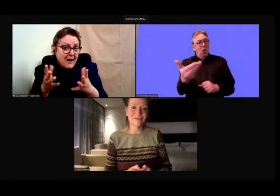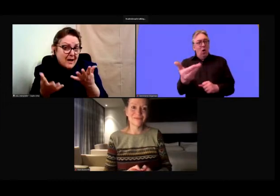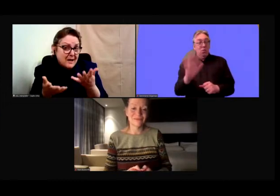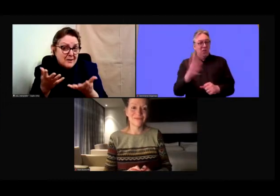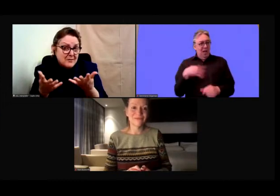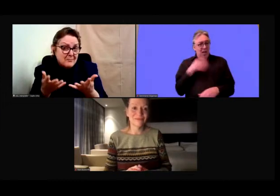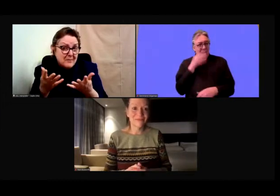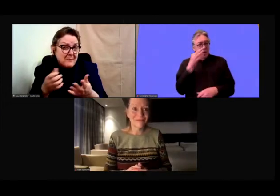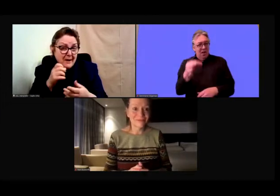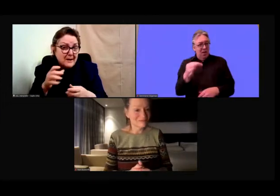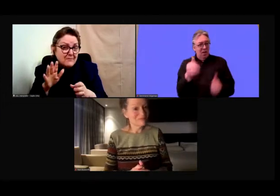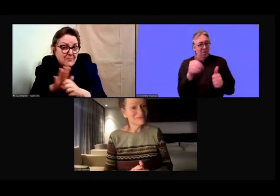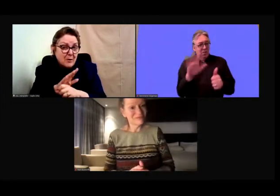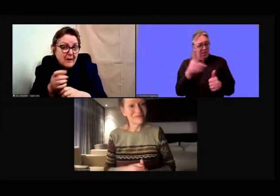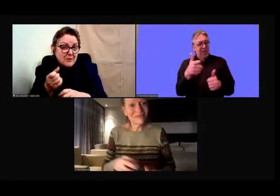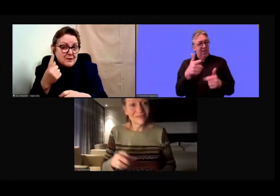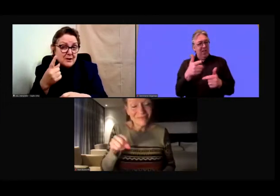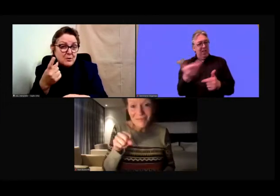really understand this right.